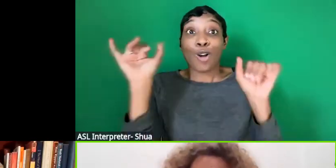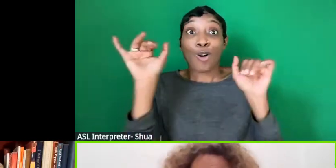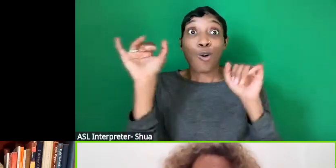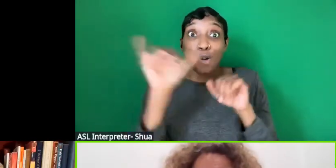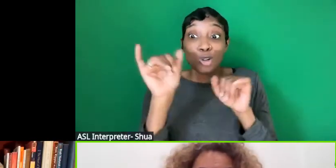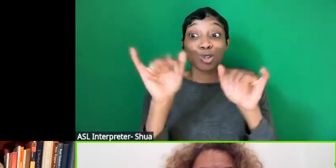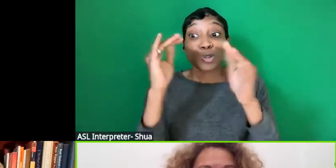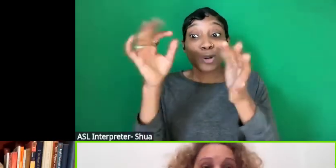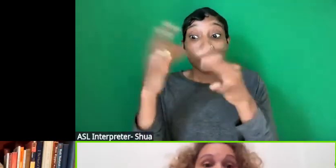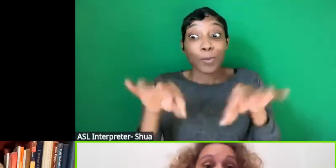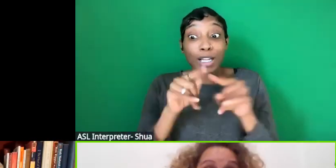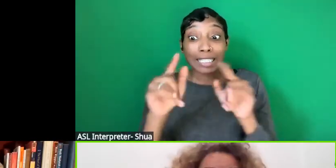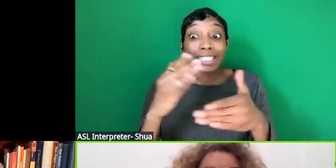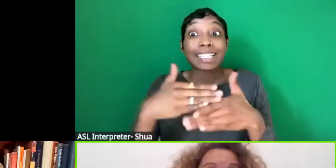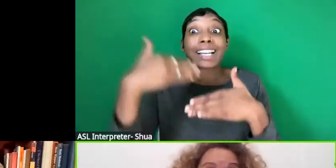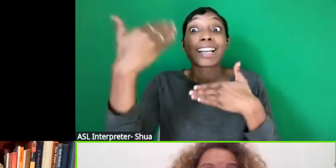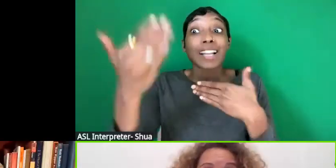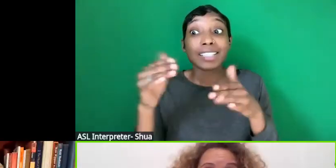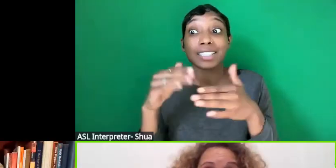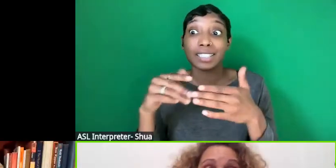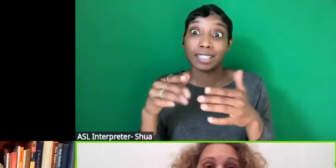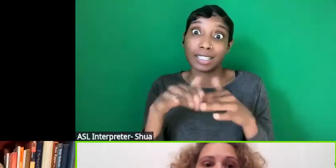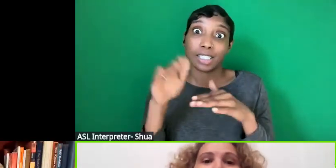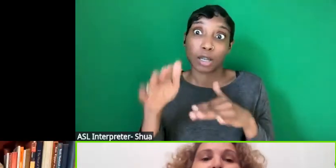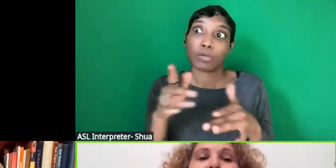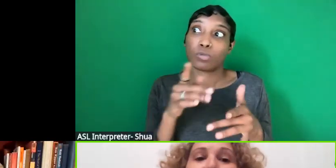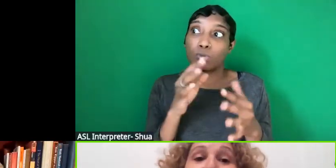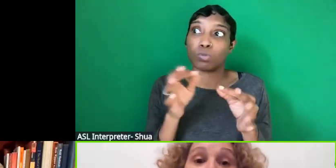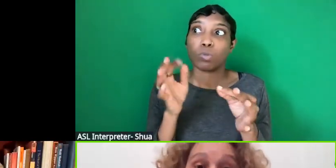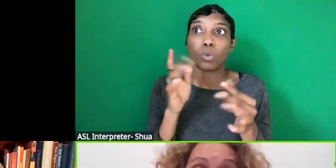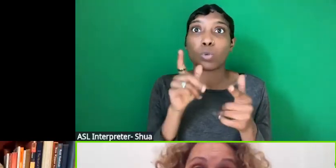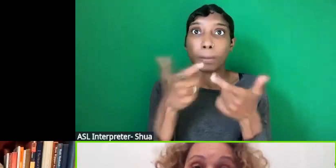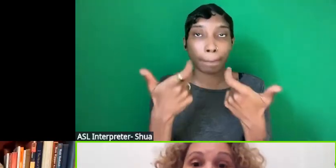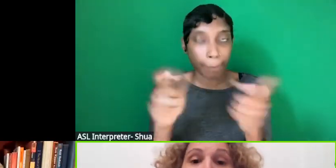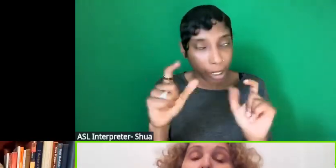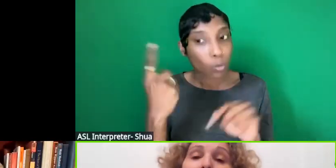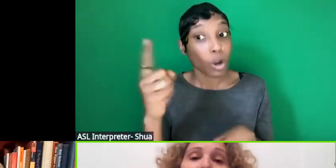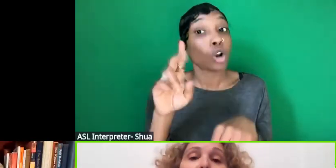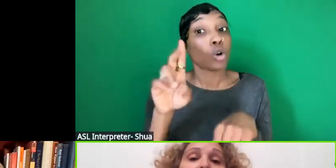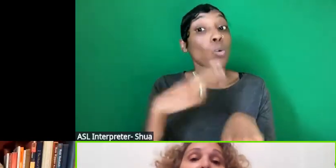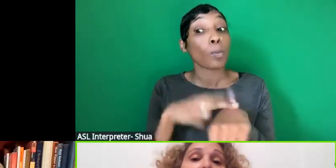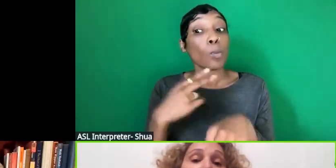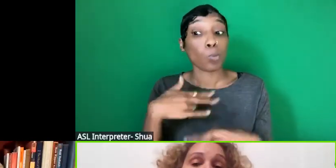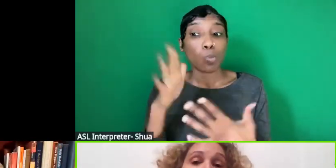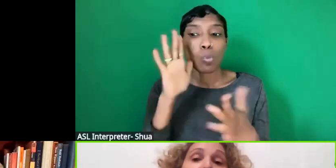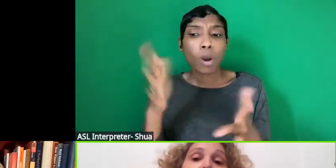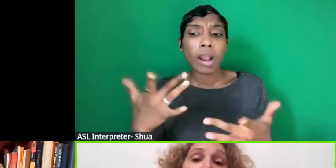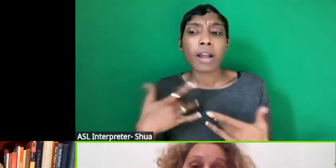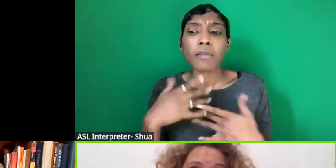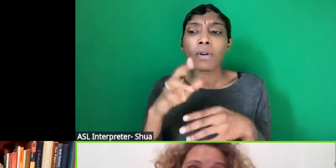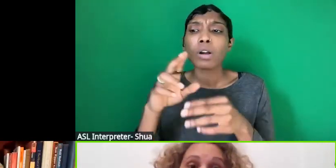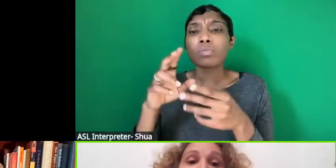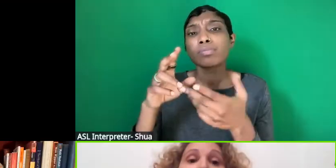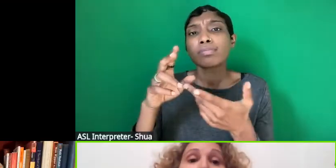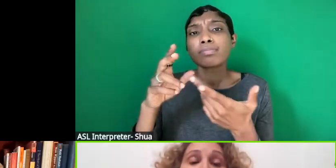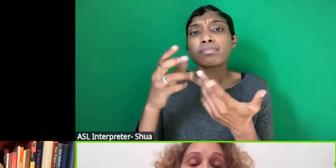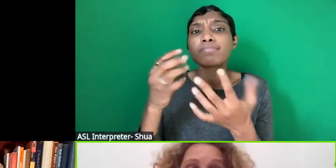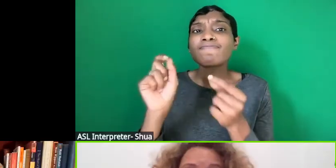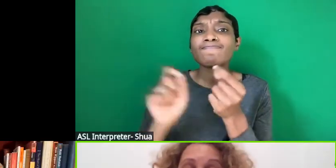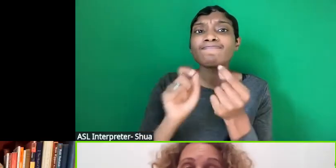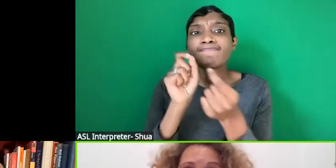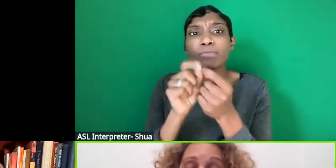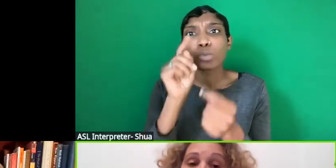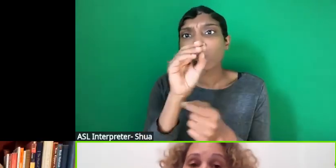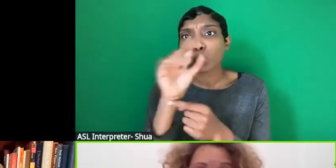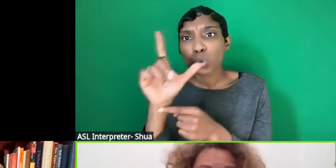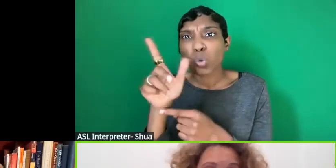next step we're going to be working on. So, and this is like a big one. So normally you would have a specific tool called a mold that you would